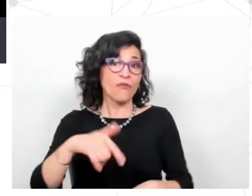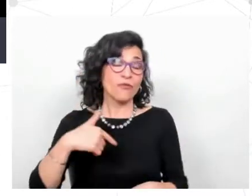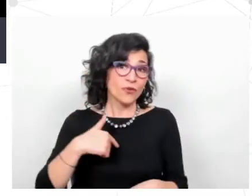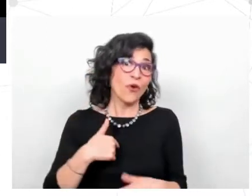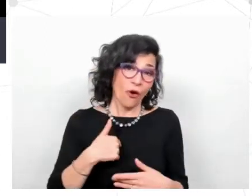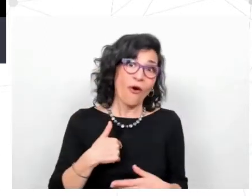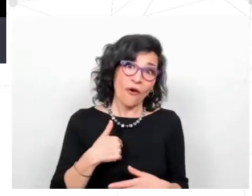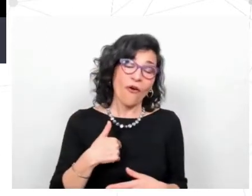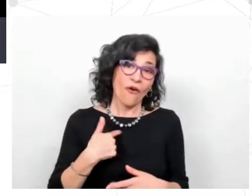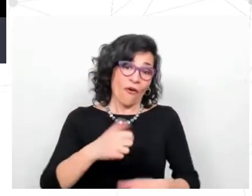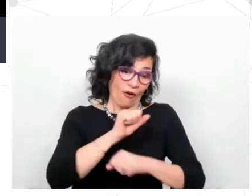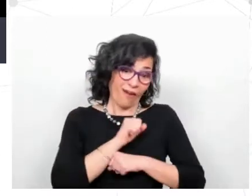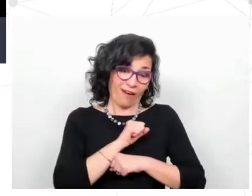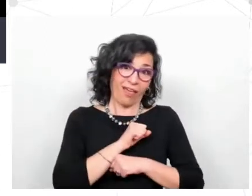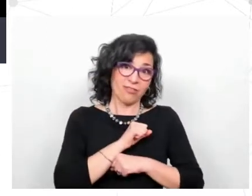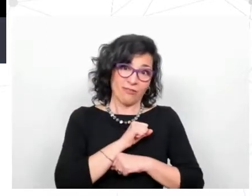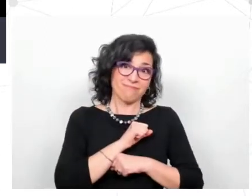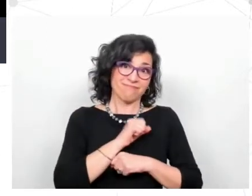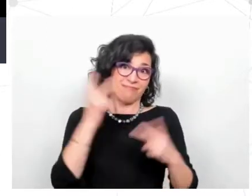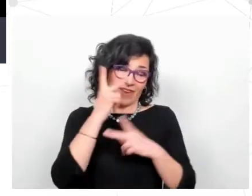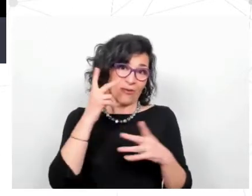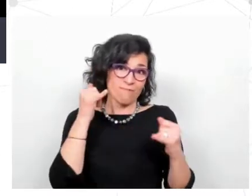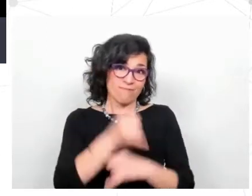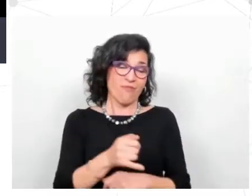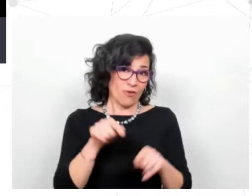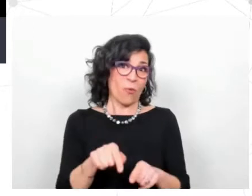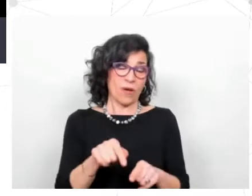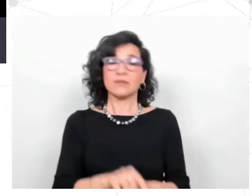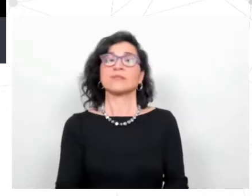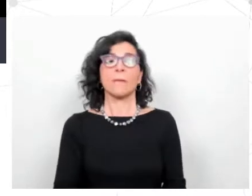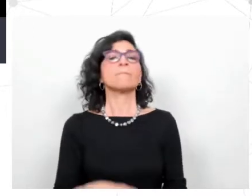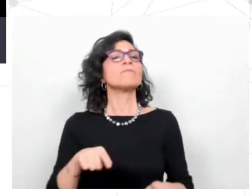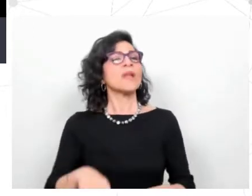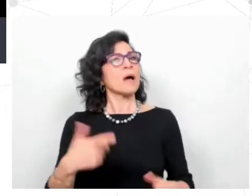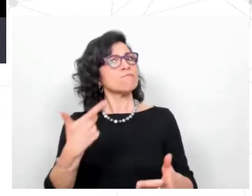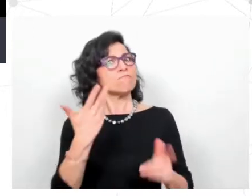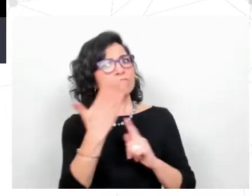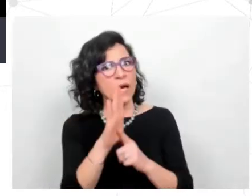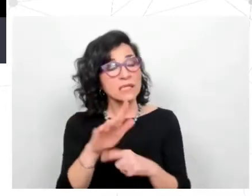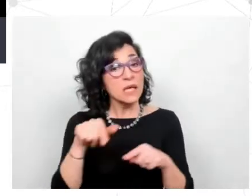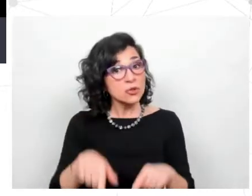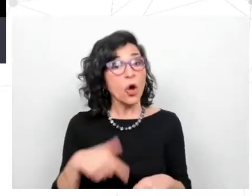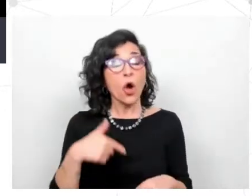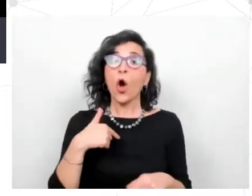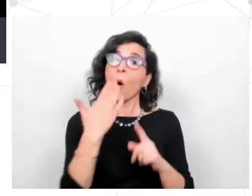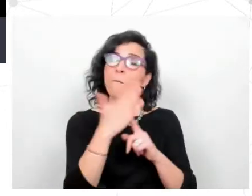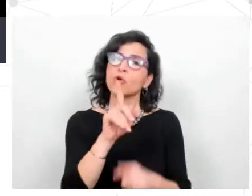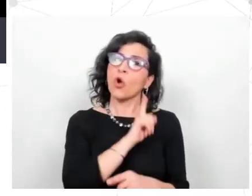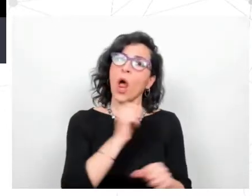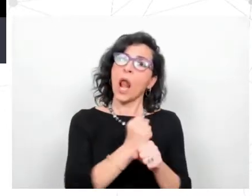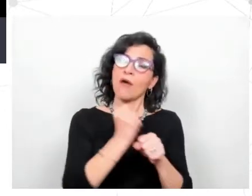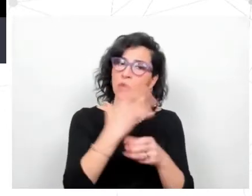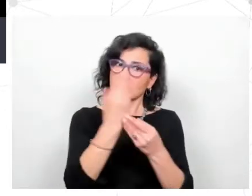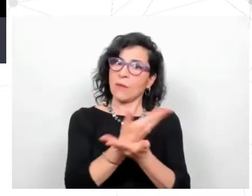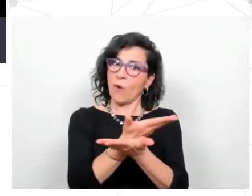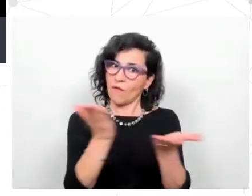I'll spend a few minutes at the beginning, though, just to level set and give you an overview of the product, and then we'll dive in with insights on what we've learned